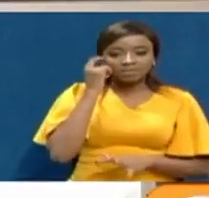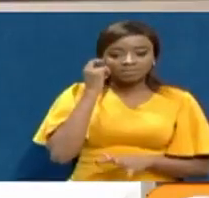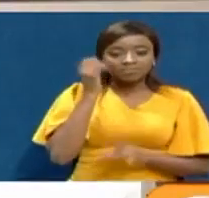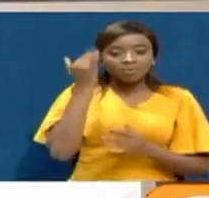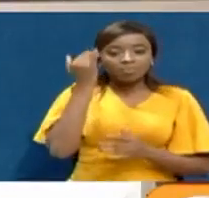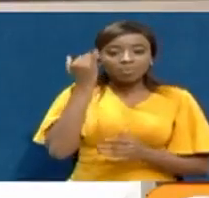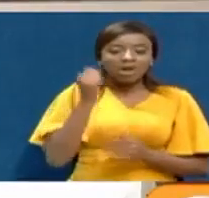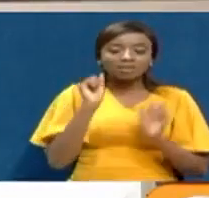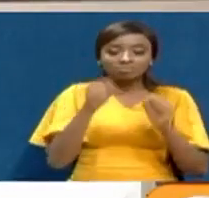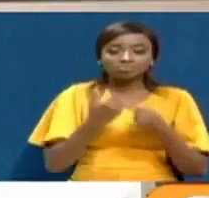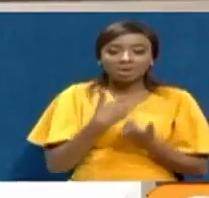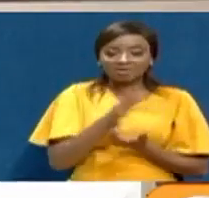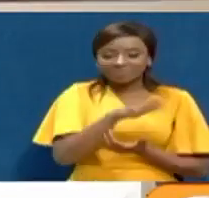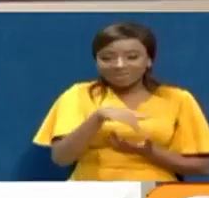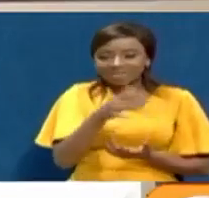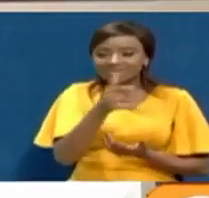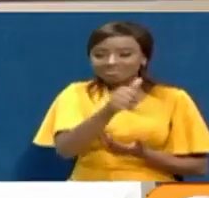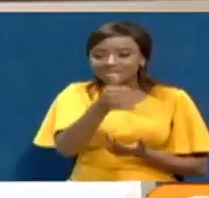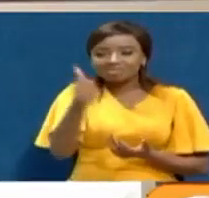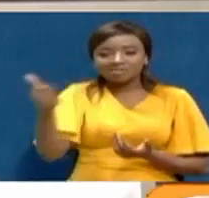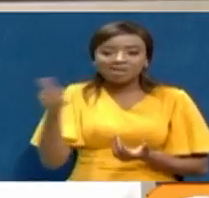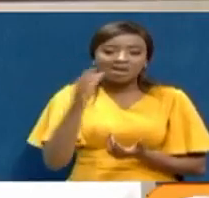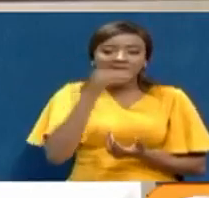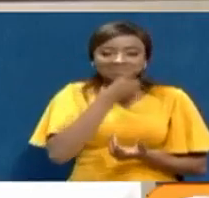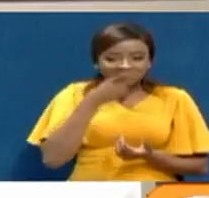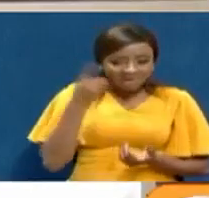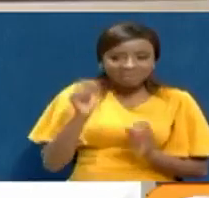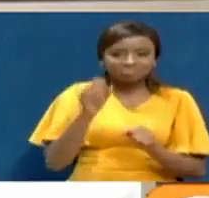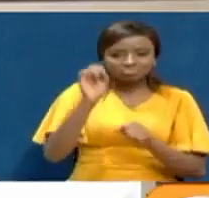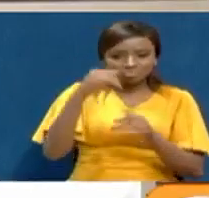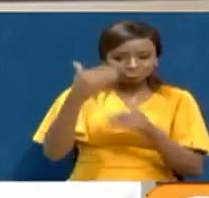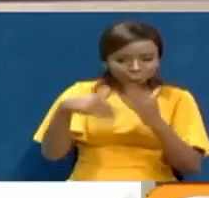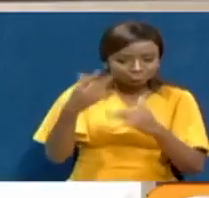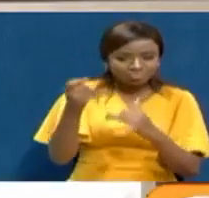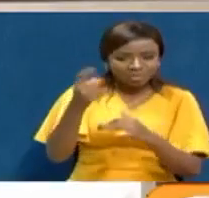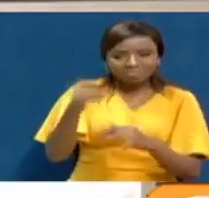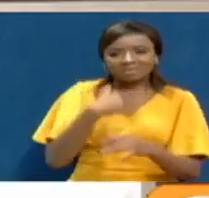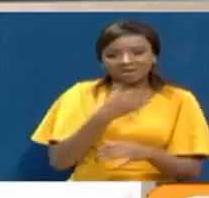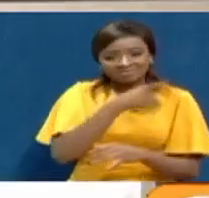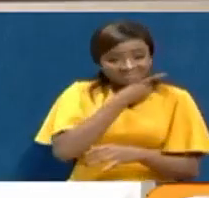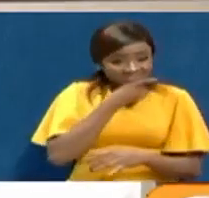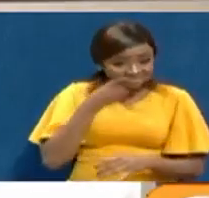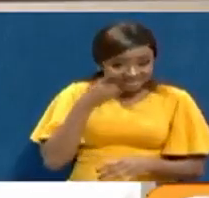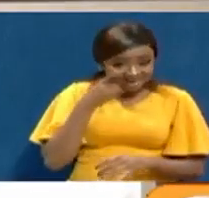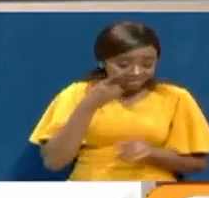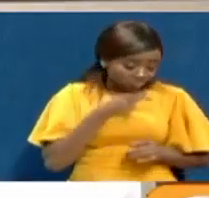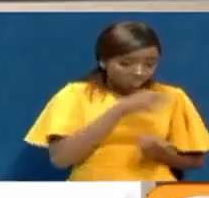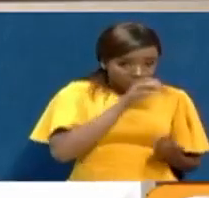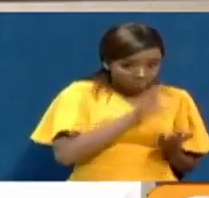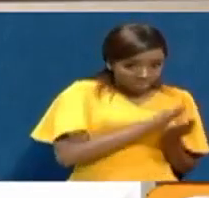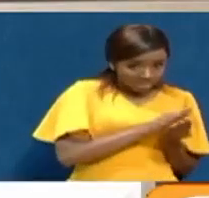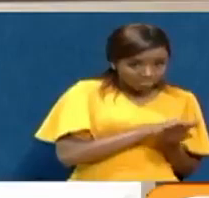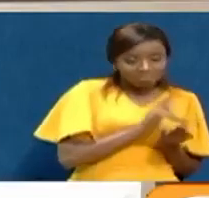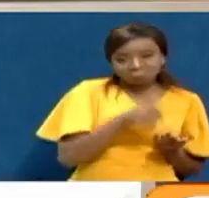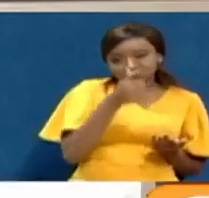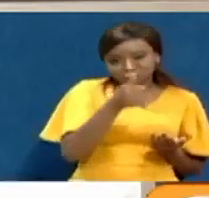of dry days within the season. So if they're able to harvest water and use it during the periods where we don't have enough rainfall,